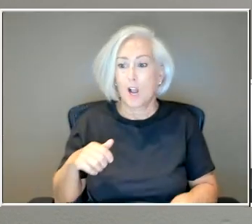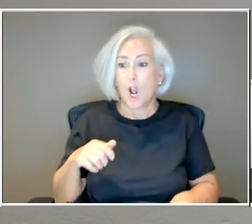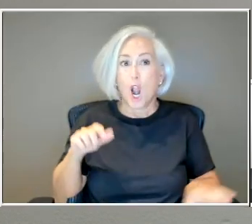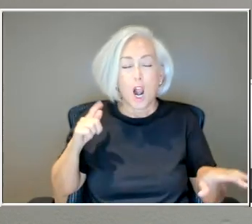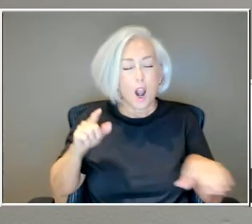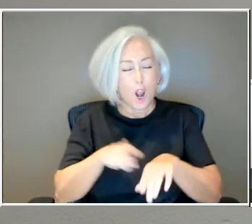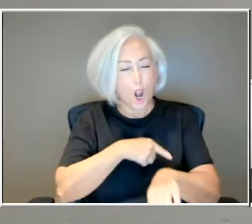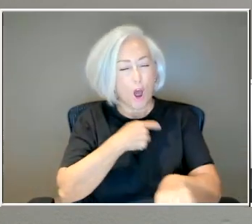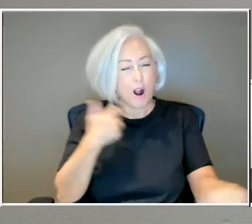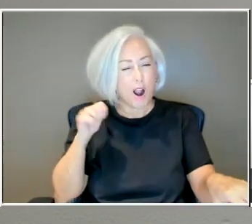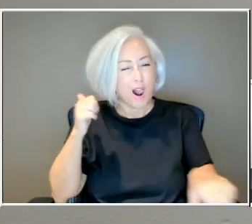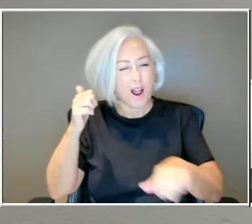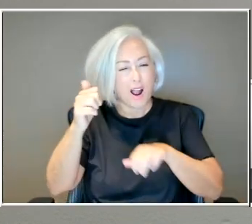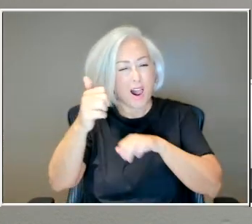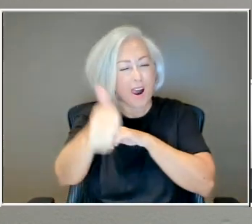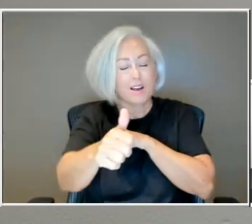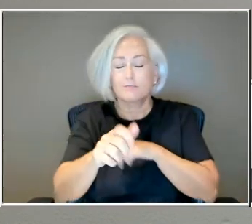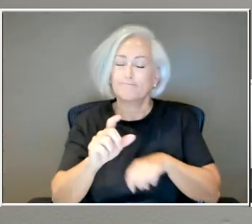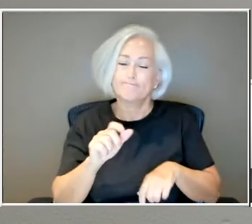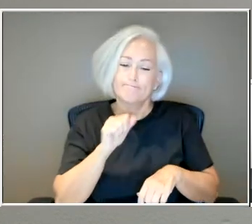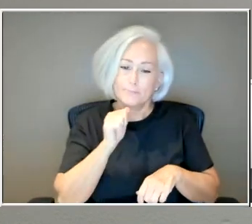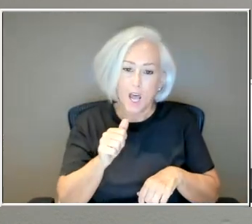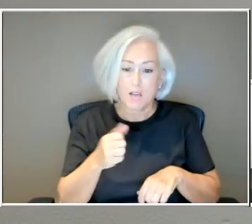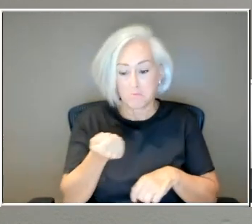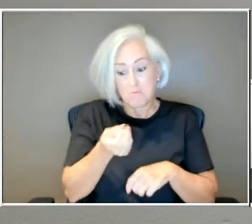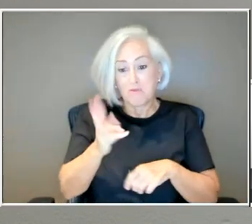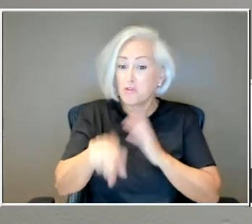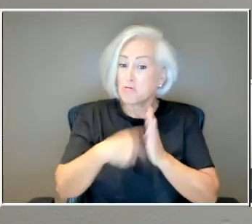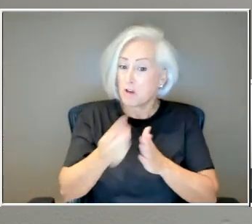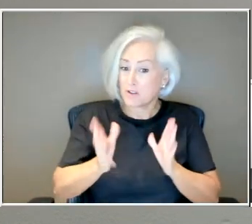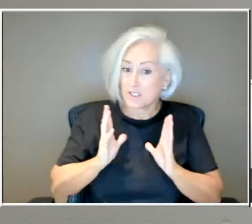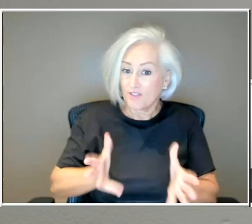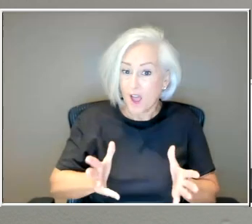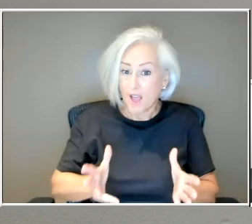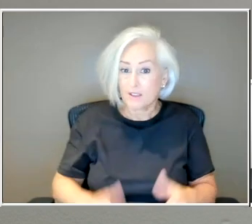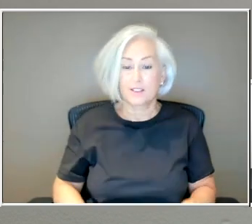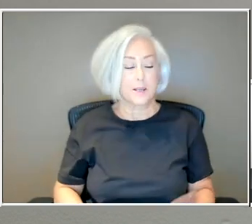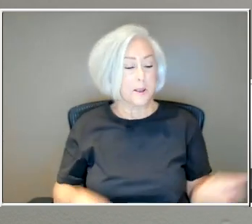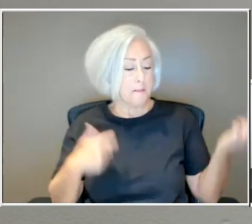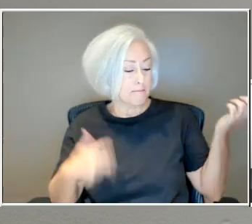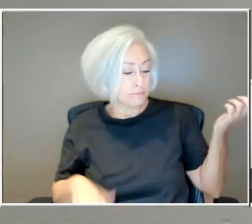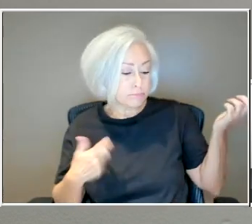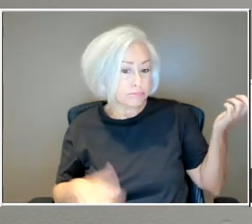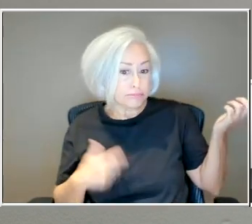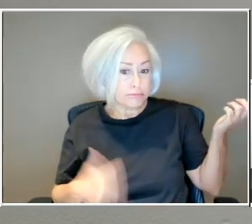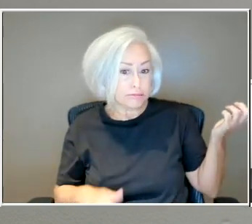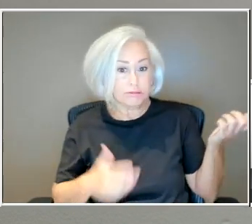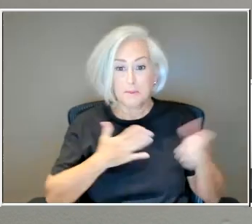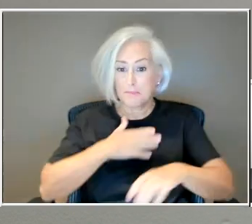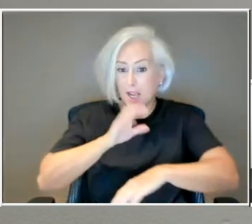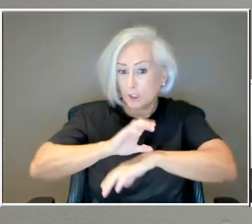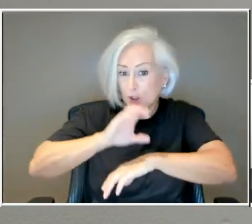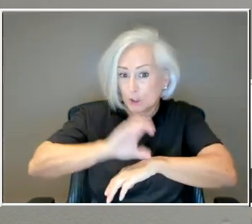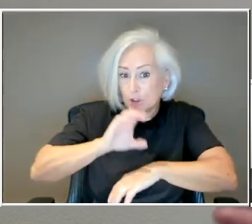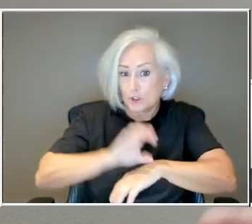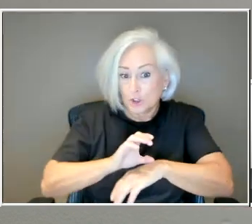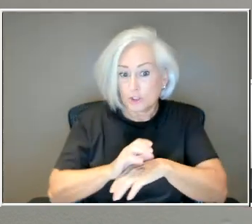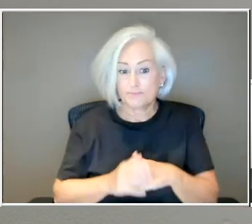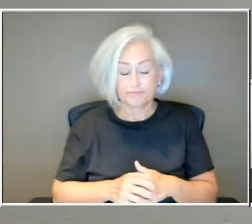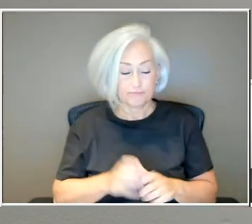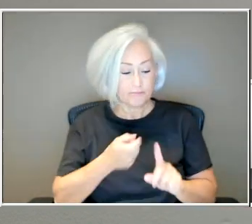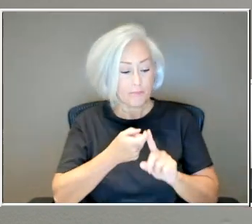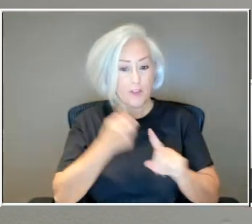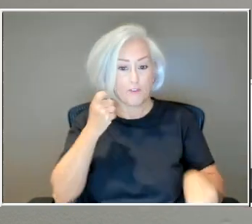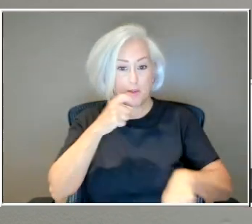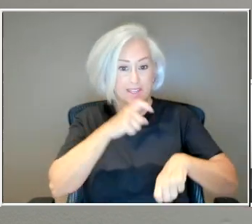hours and it doesn't bother me. I play guitar in the band at church, and for the time from the injury until I got the